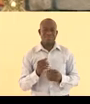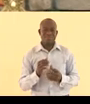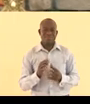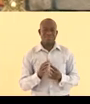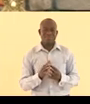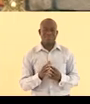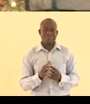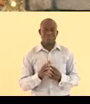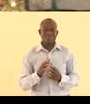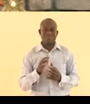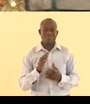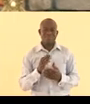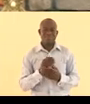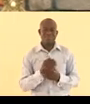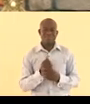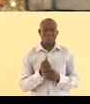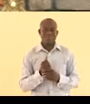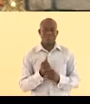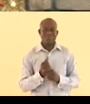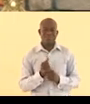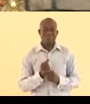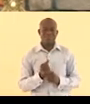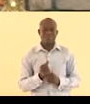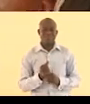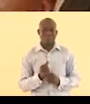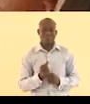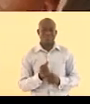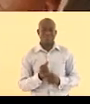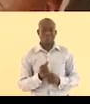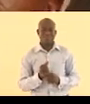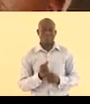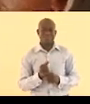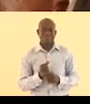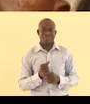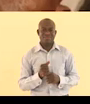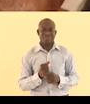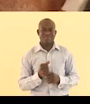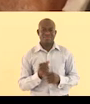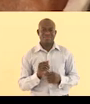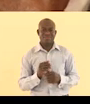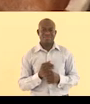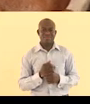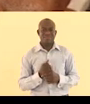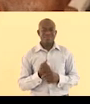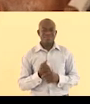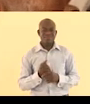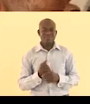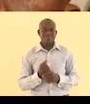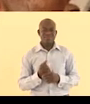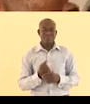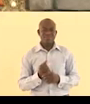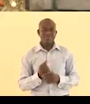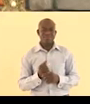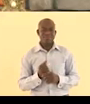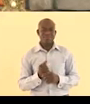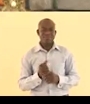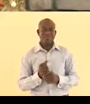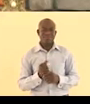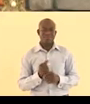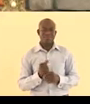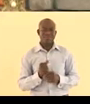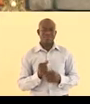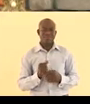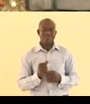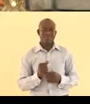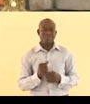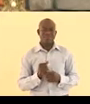doing this wonderful, writing this plays and acting this plays and so on, he had no time for a family. And towards